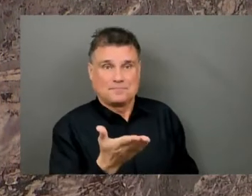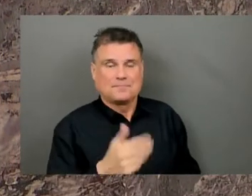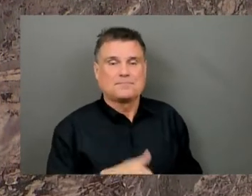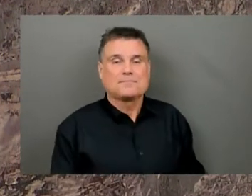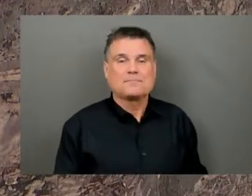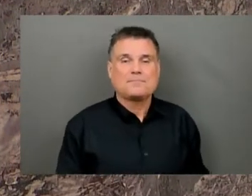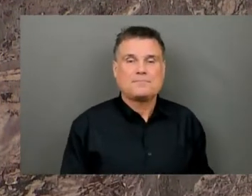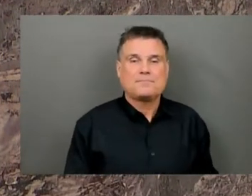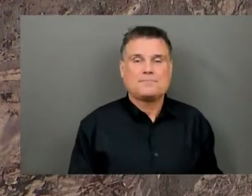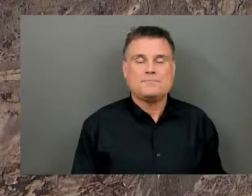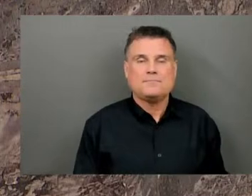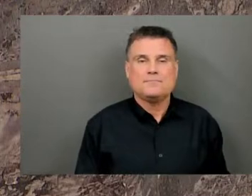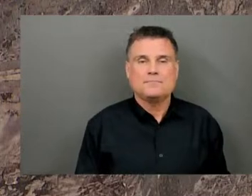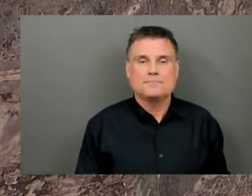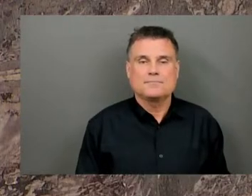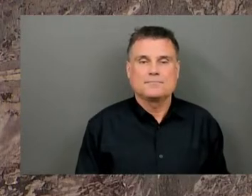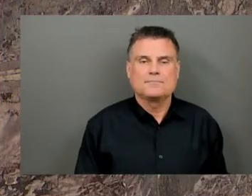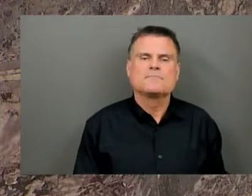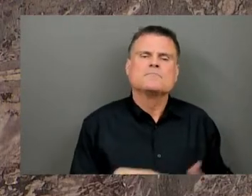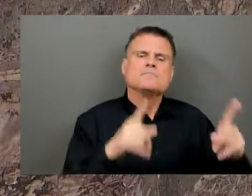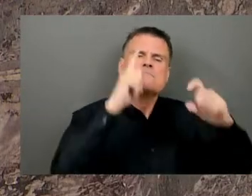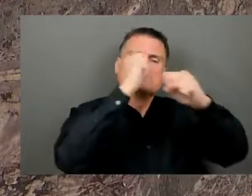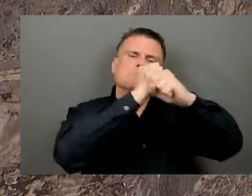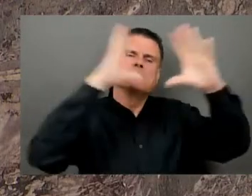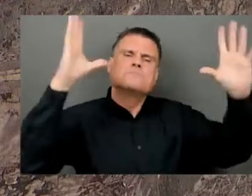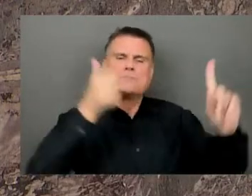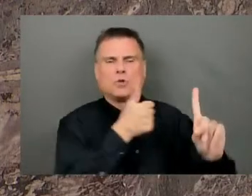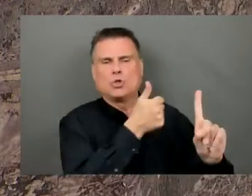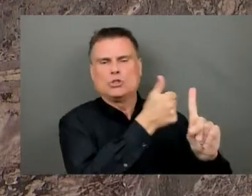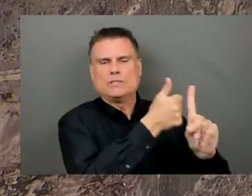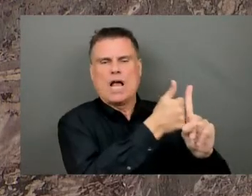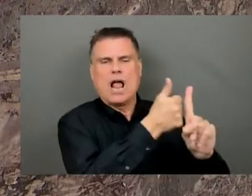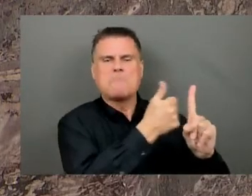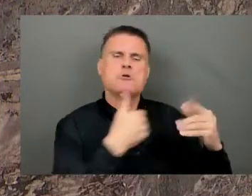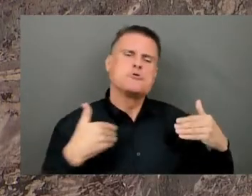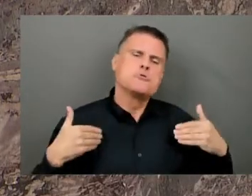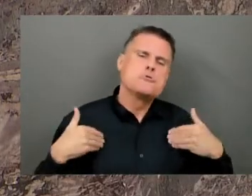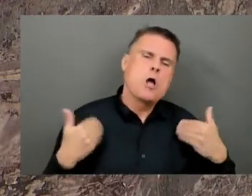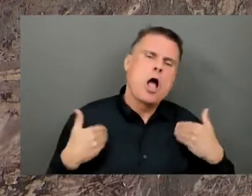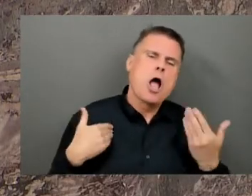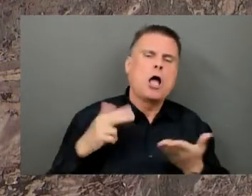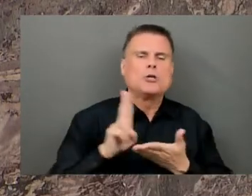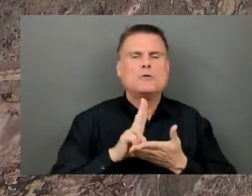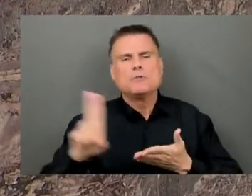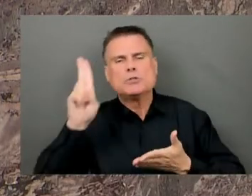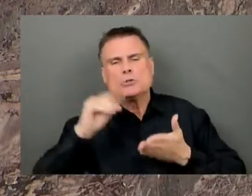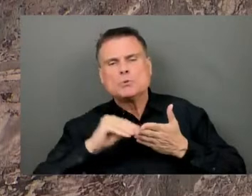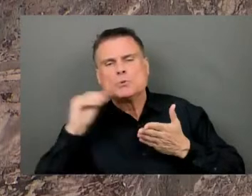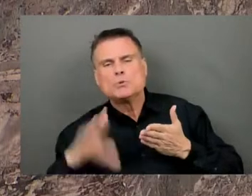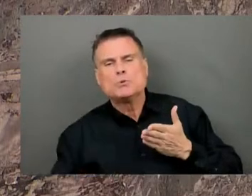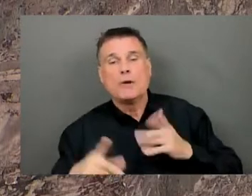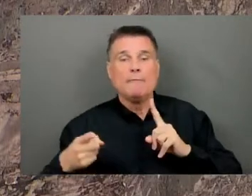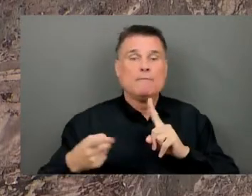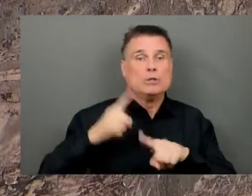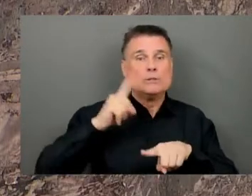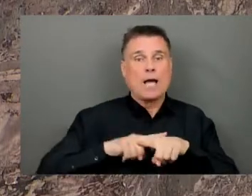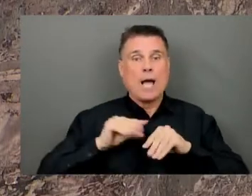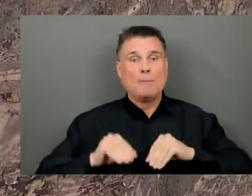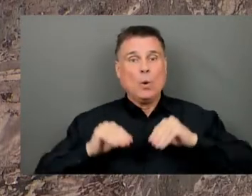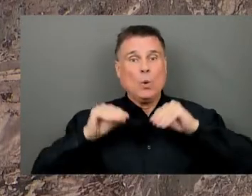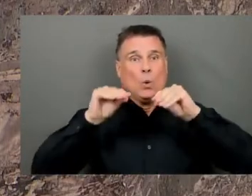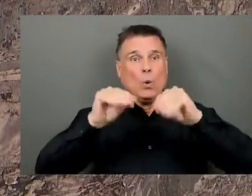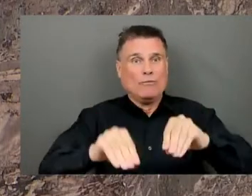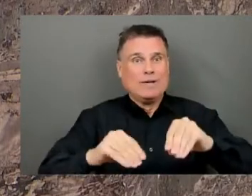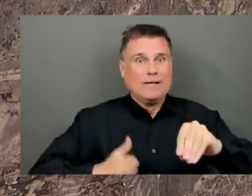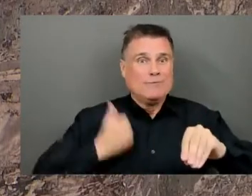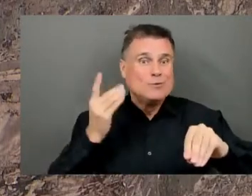perhaps living on your own for the very first time. You're excited and mostly nervous. But early in the semester, you find yourself isolated